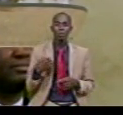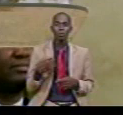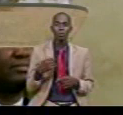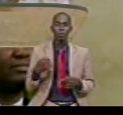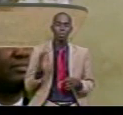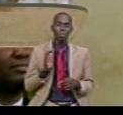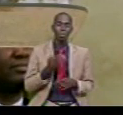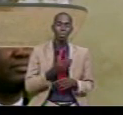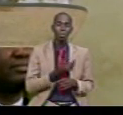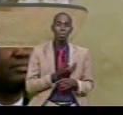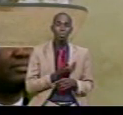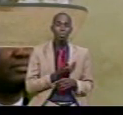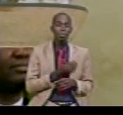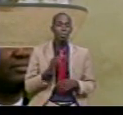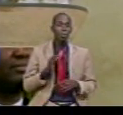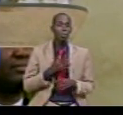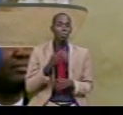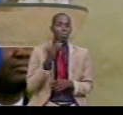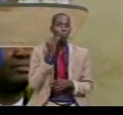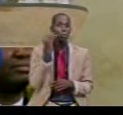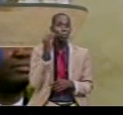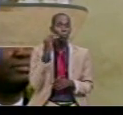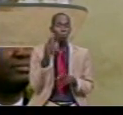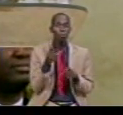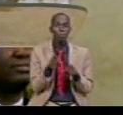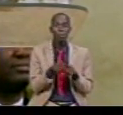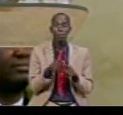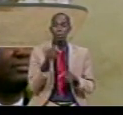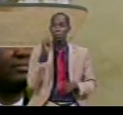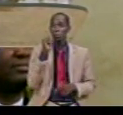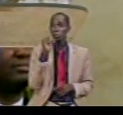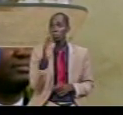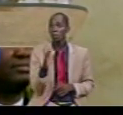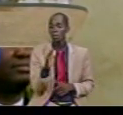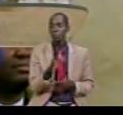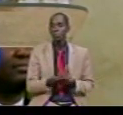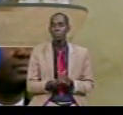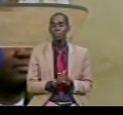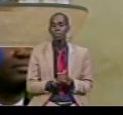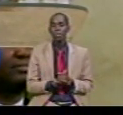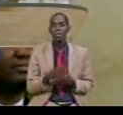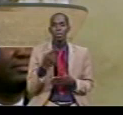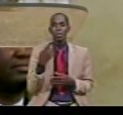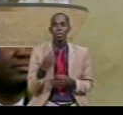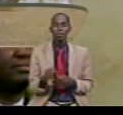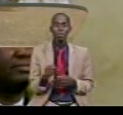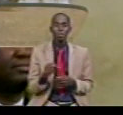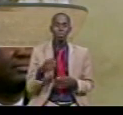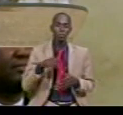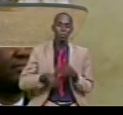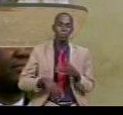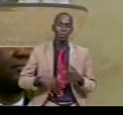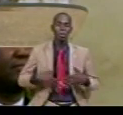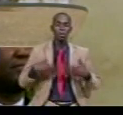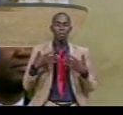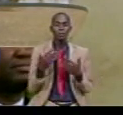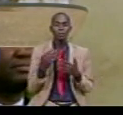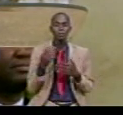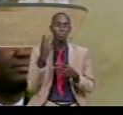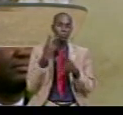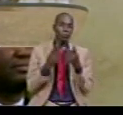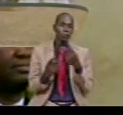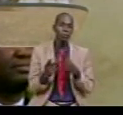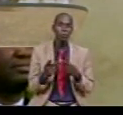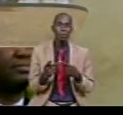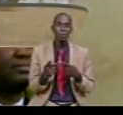our morally decayed world. The Deeper Life vision has become a global blessing to